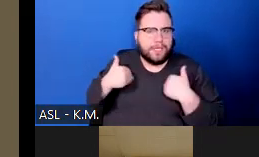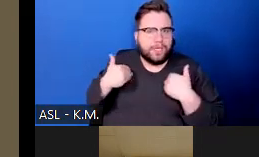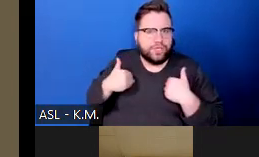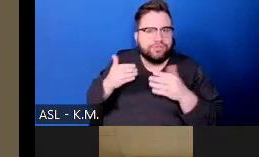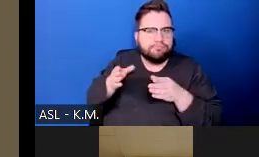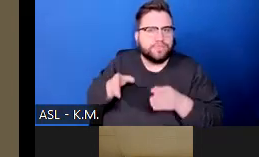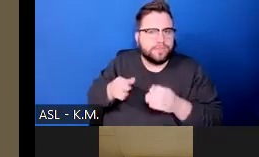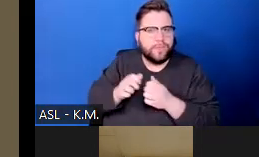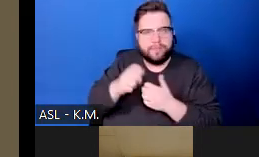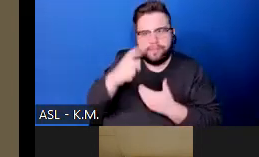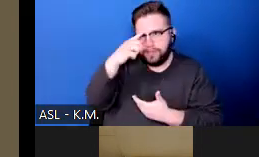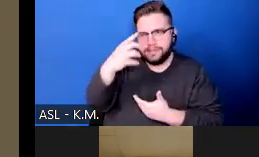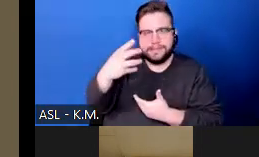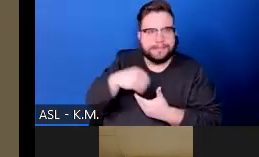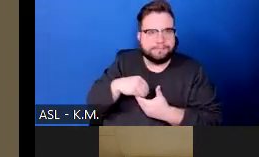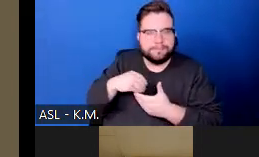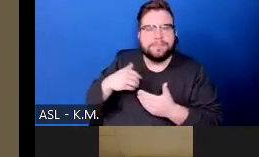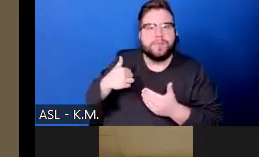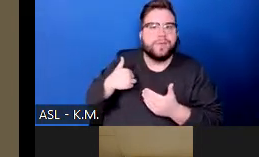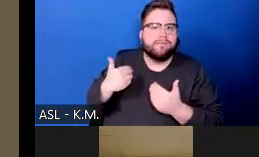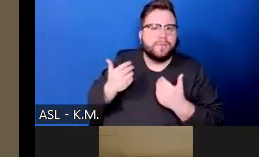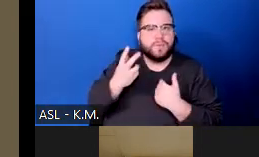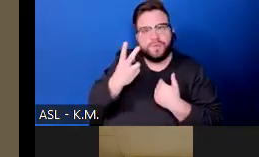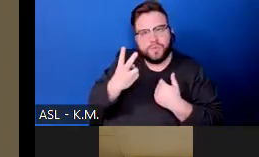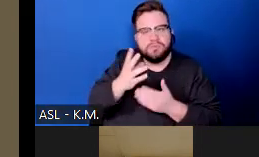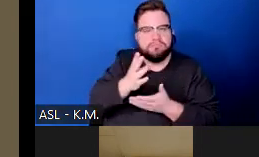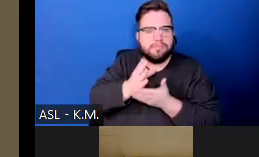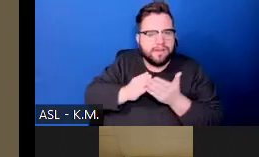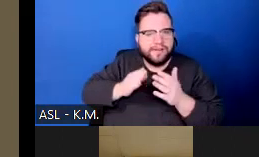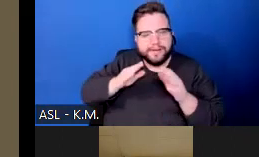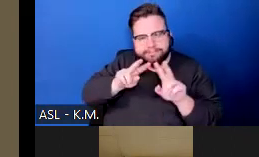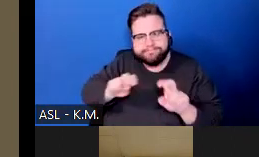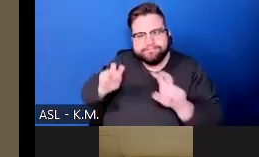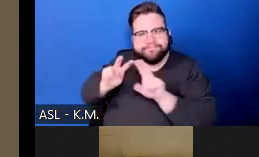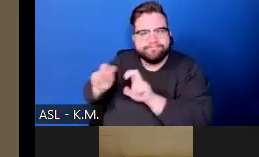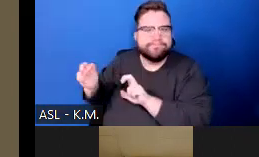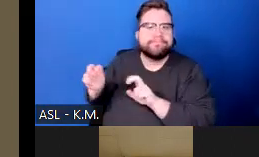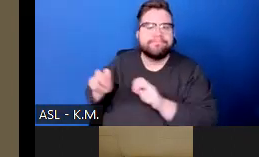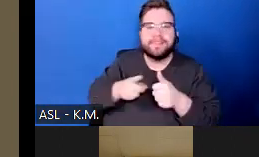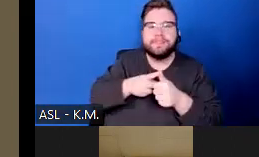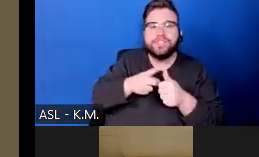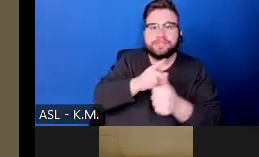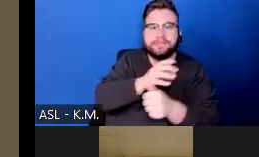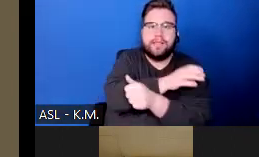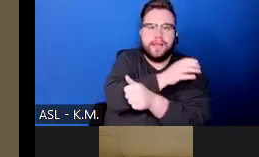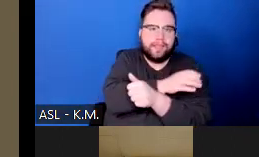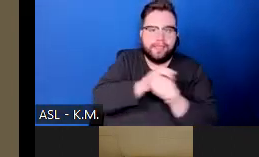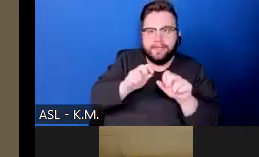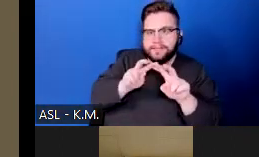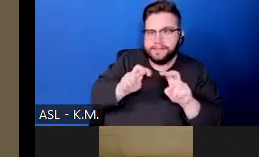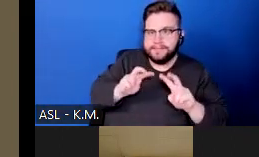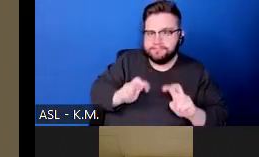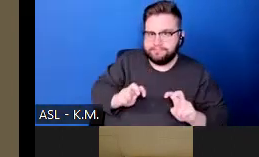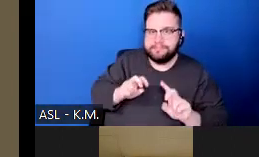but it's broken down in two parts. So our first part is the clinical assessment, which Peter is going to talk to